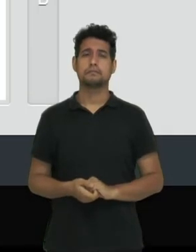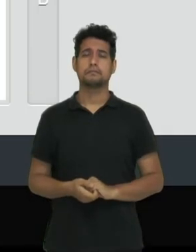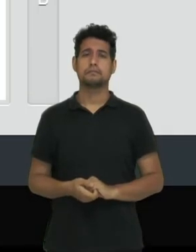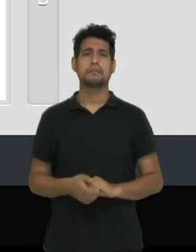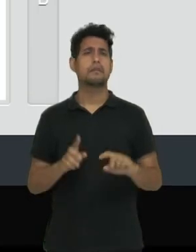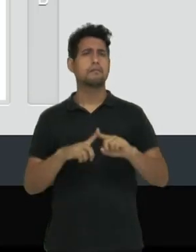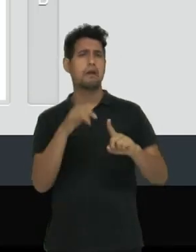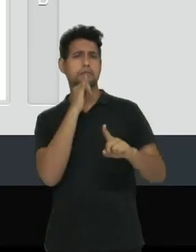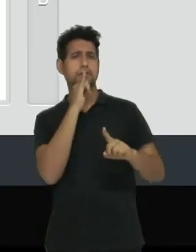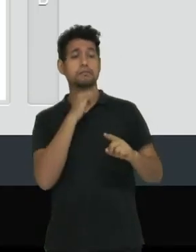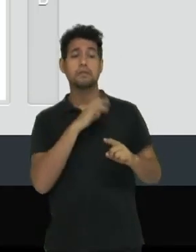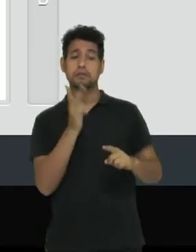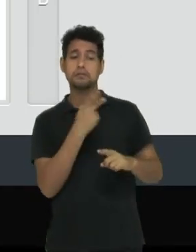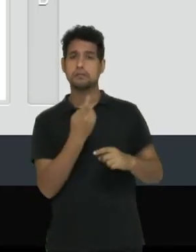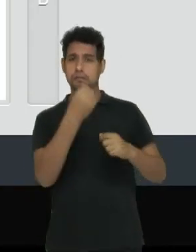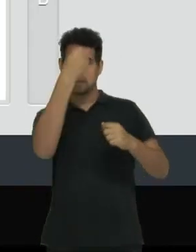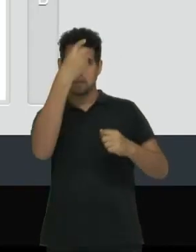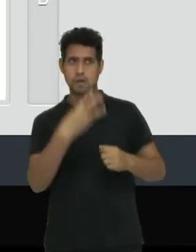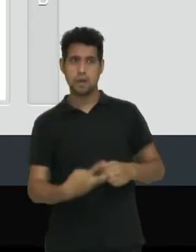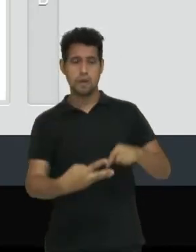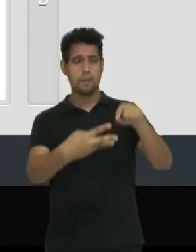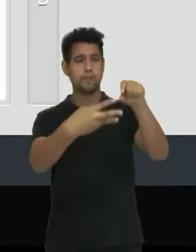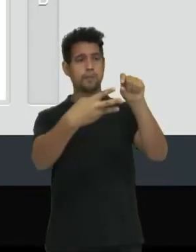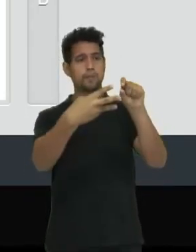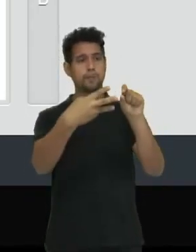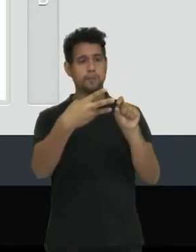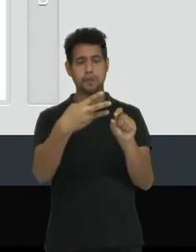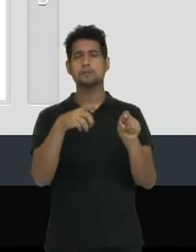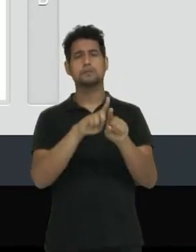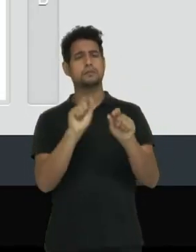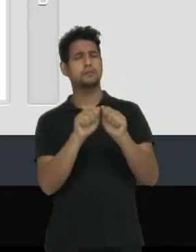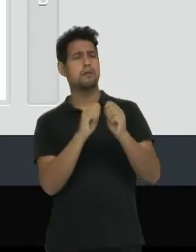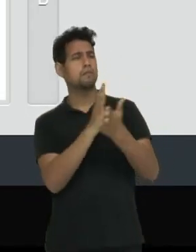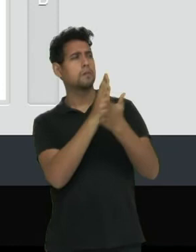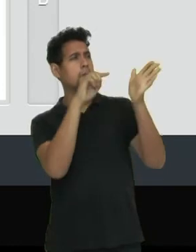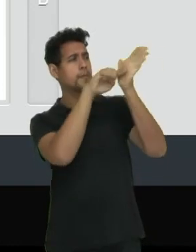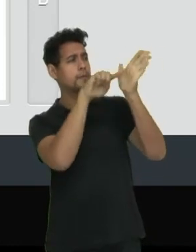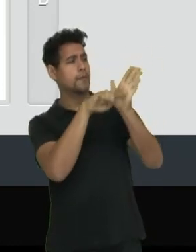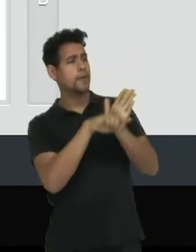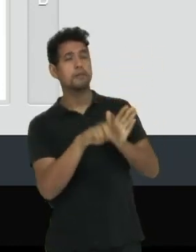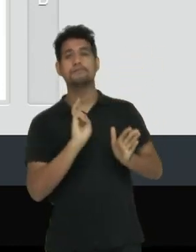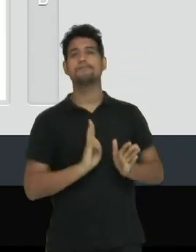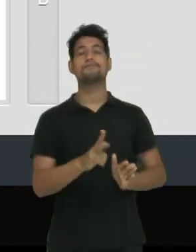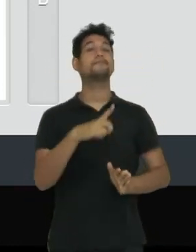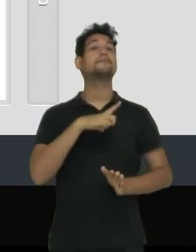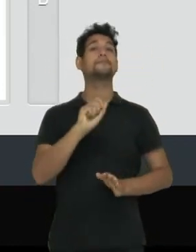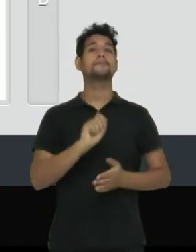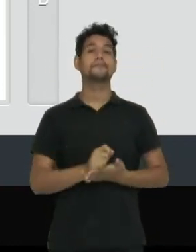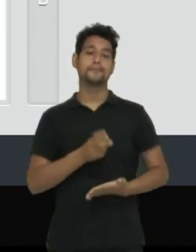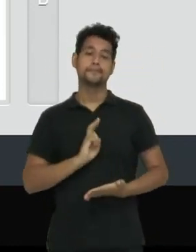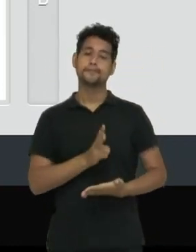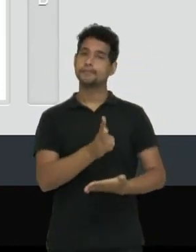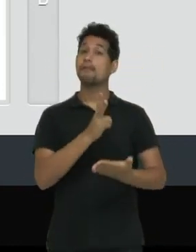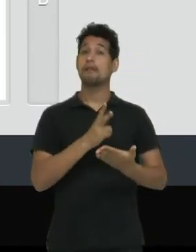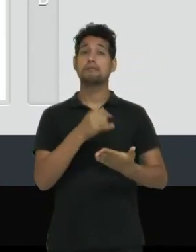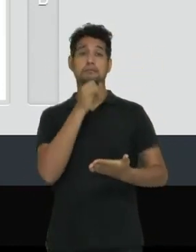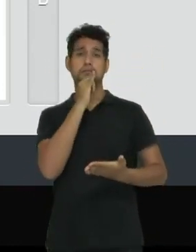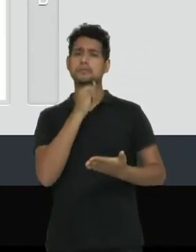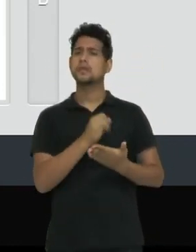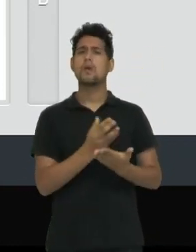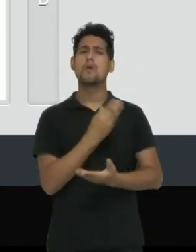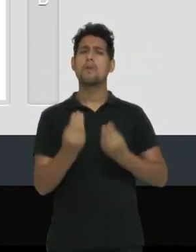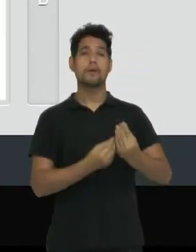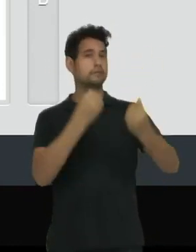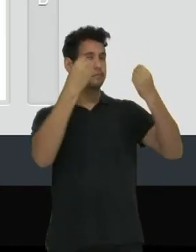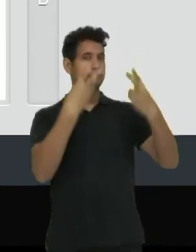Quando nós falamos dessas palavras, ou quando nós fazemos algumas perguntas, nós sempre vamos abordar frequência. No caso, aqui nós estamos